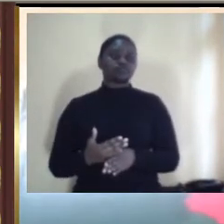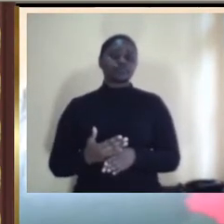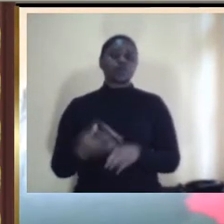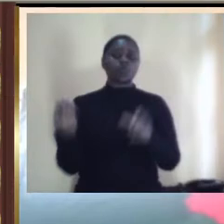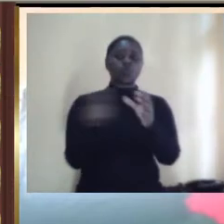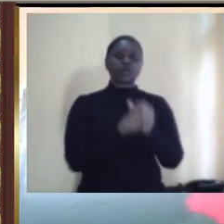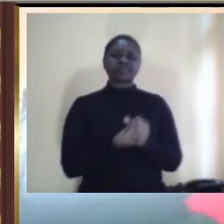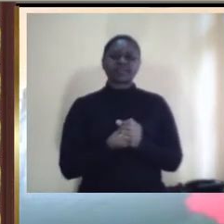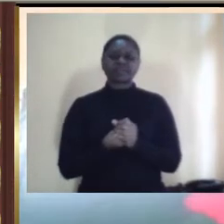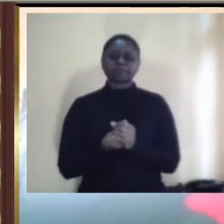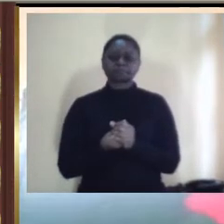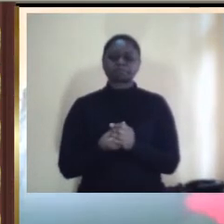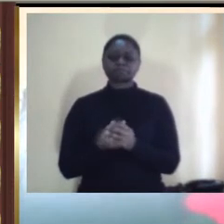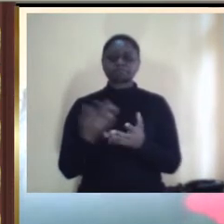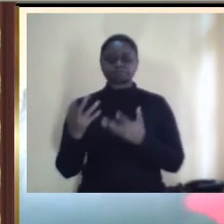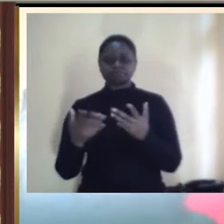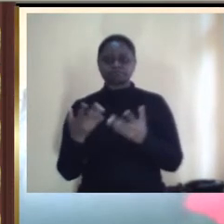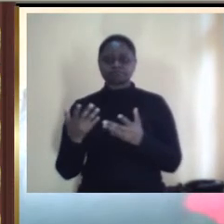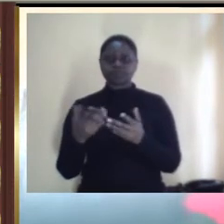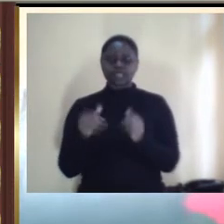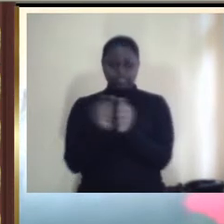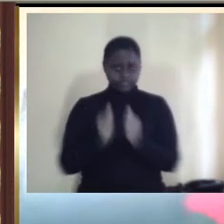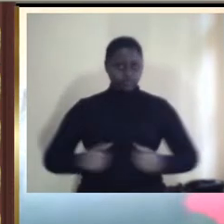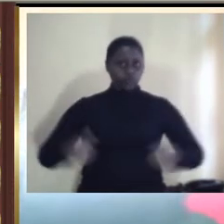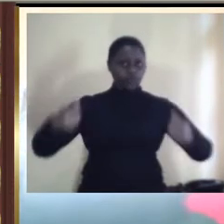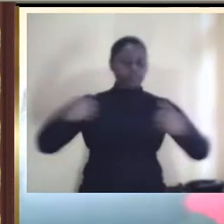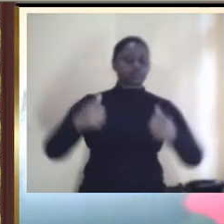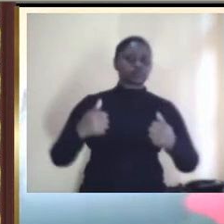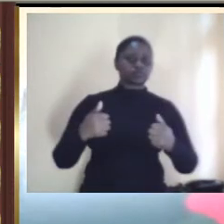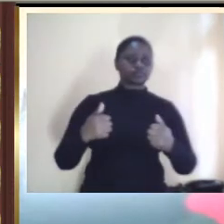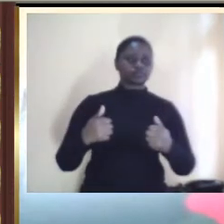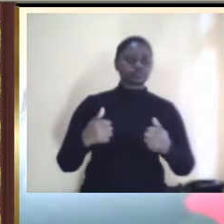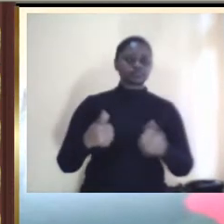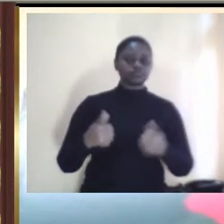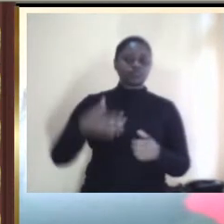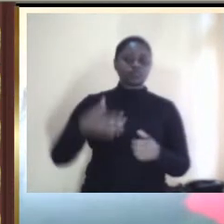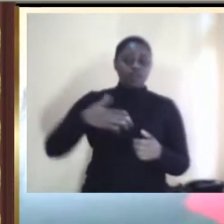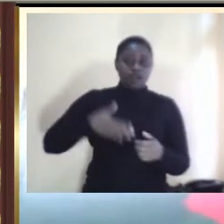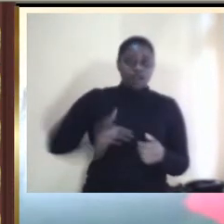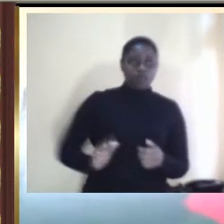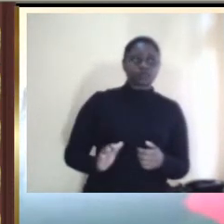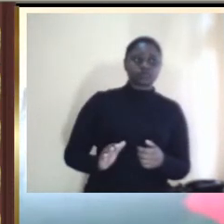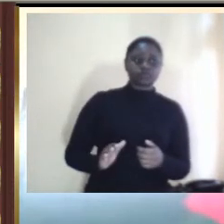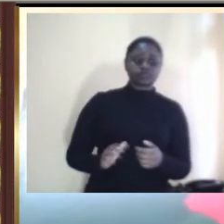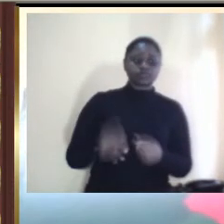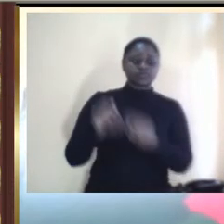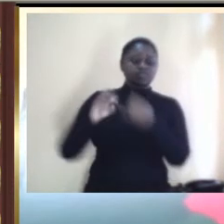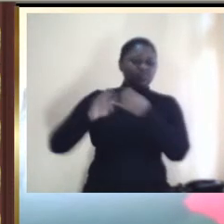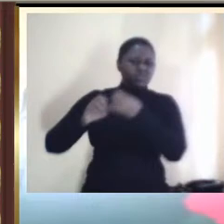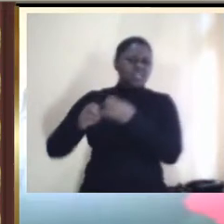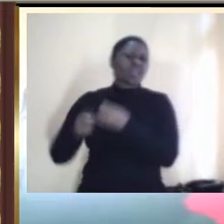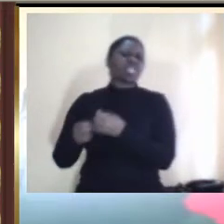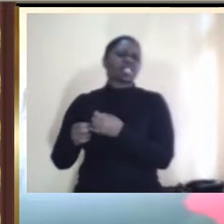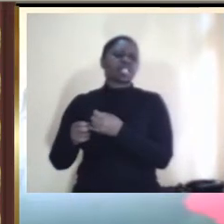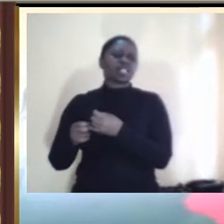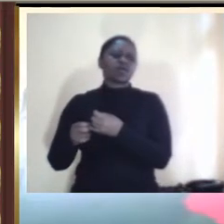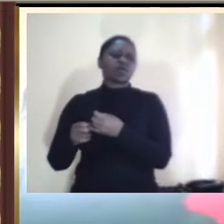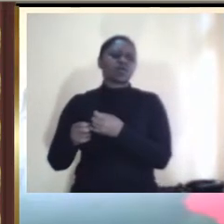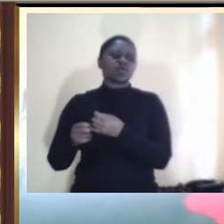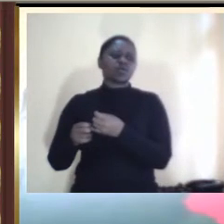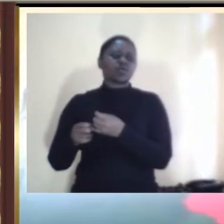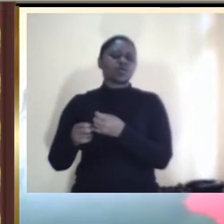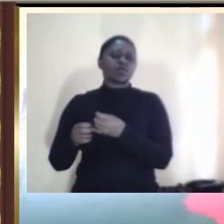with the stakeholders. I want also to try and not